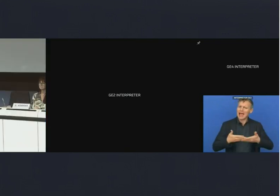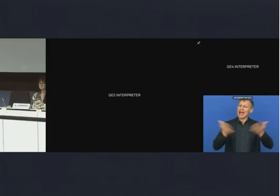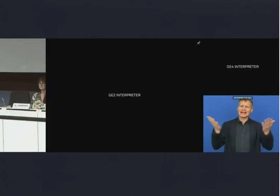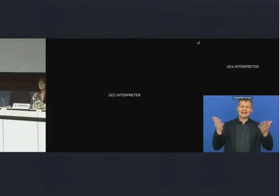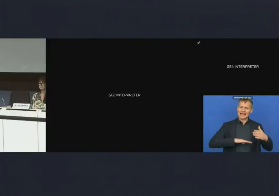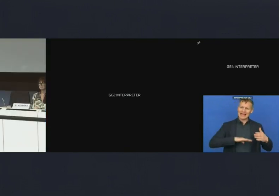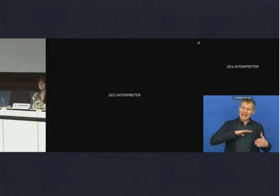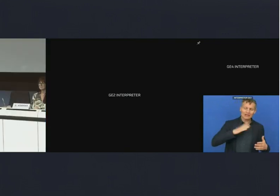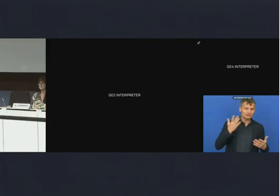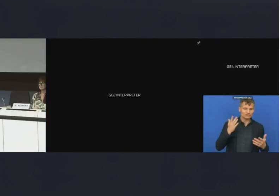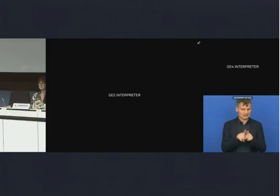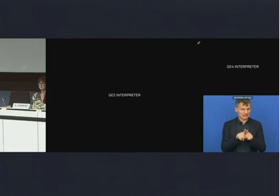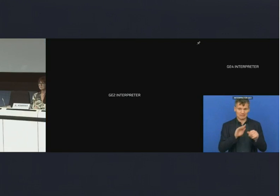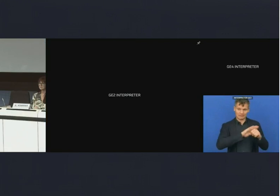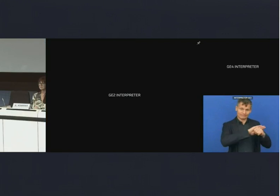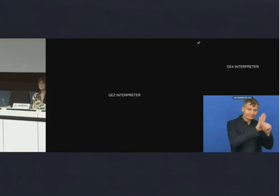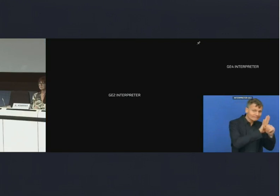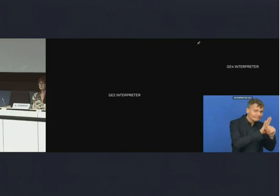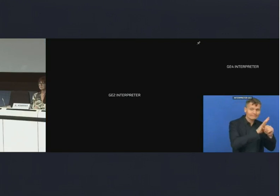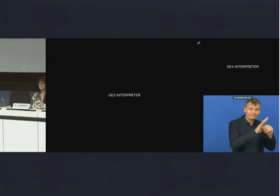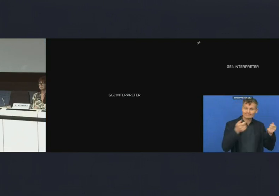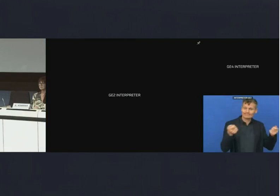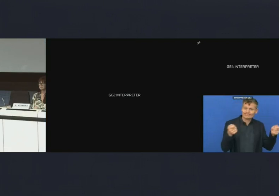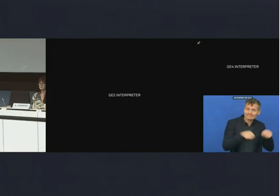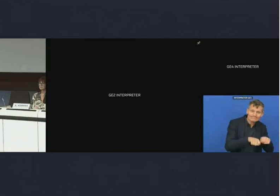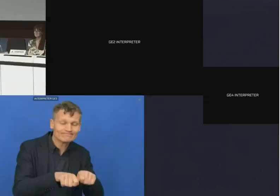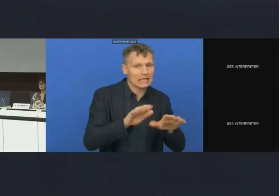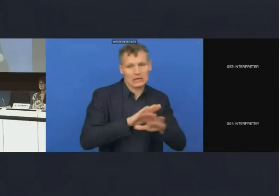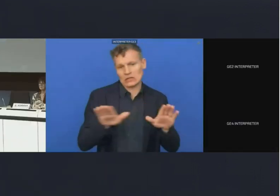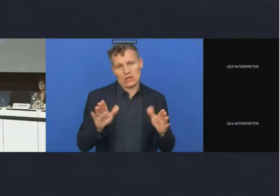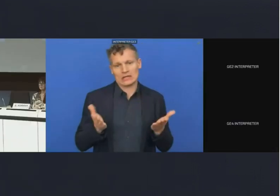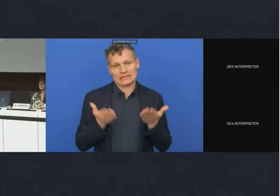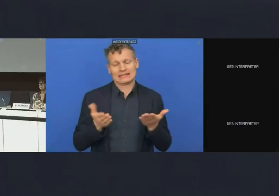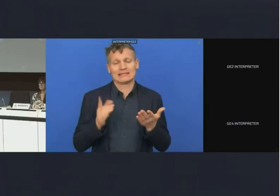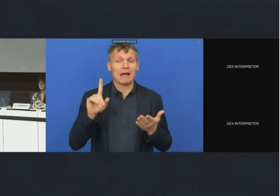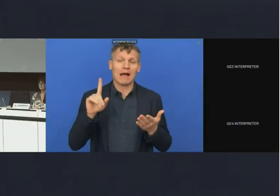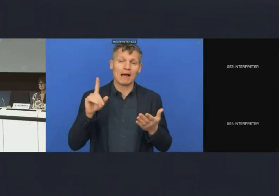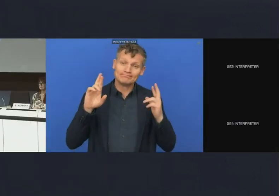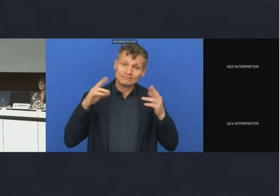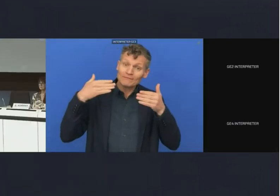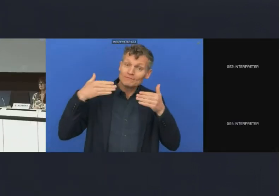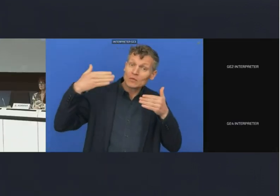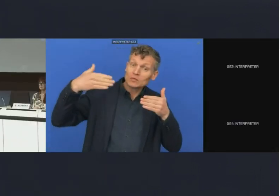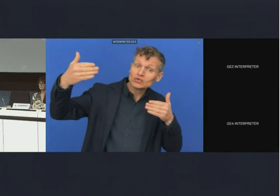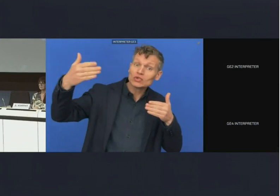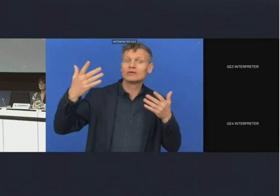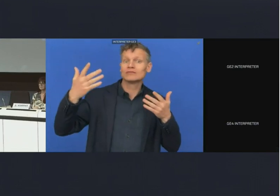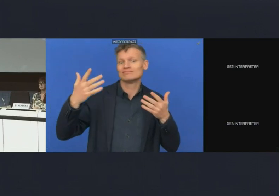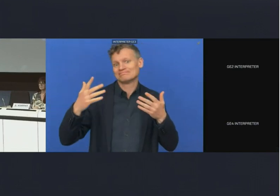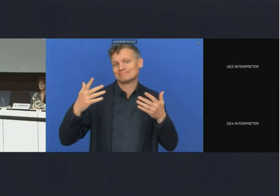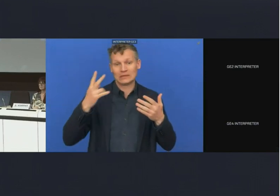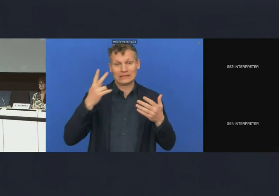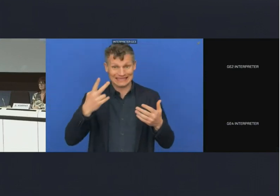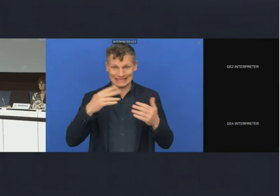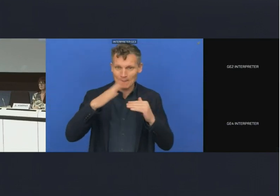not always easy job, but we will only see in the future how well we did when we get more data. But at the moment,